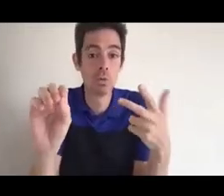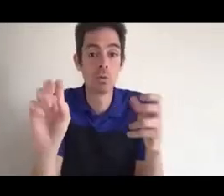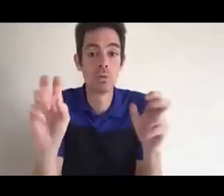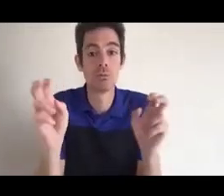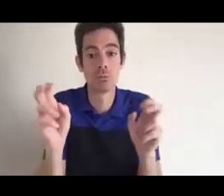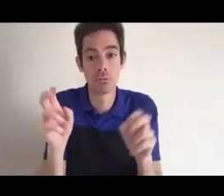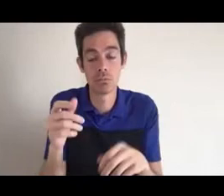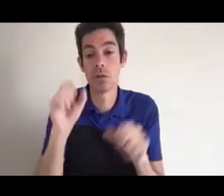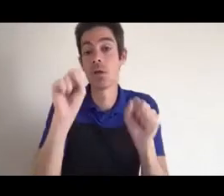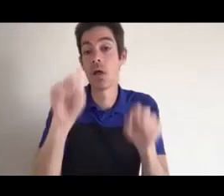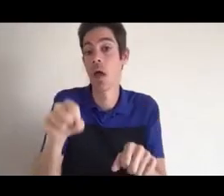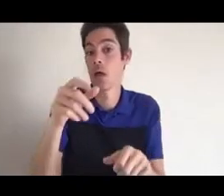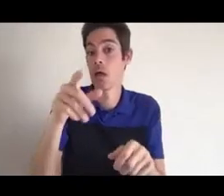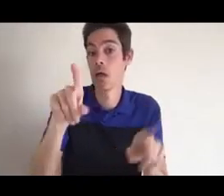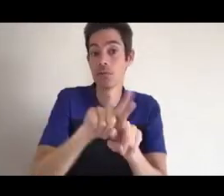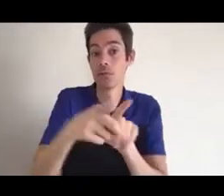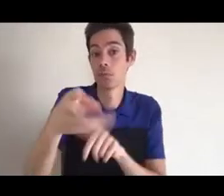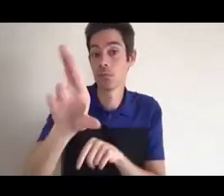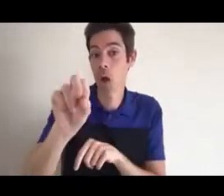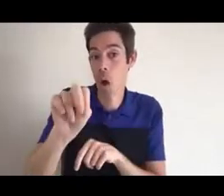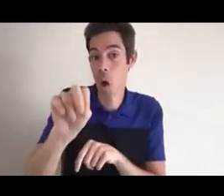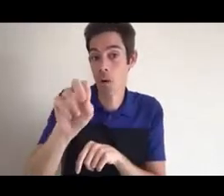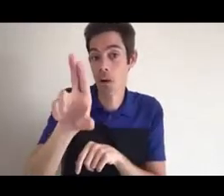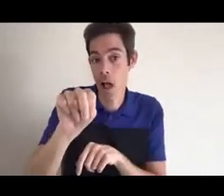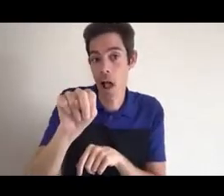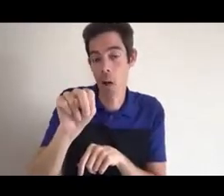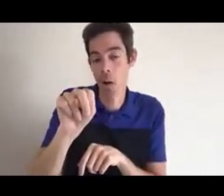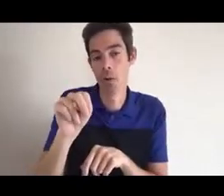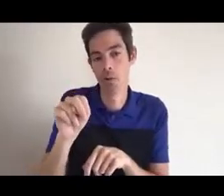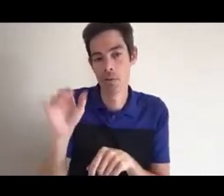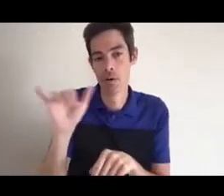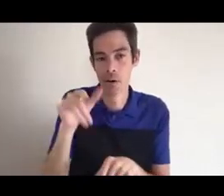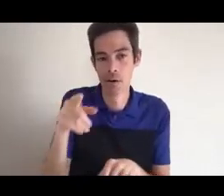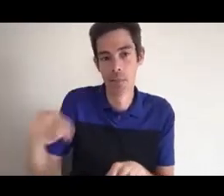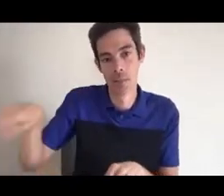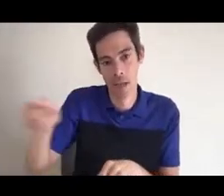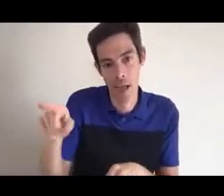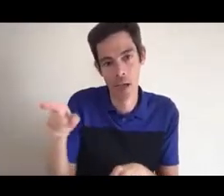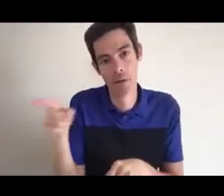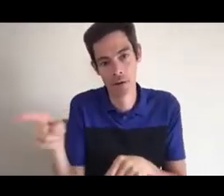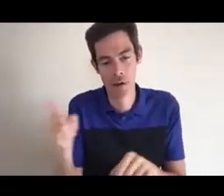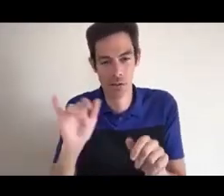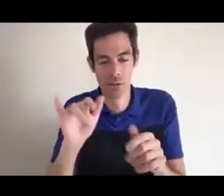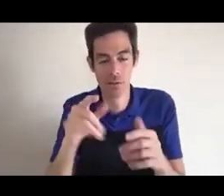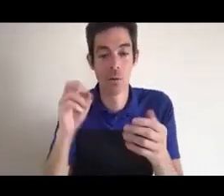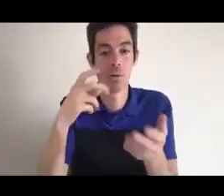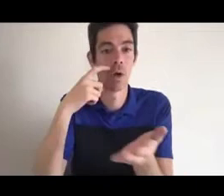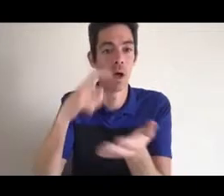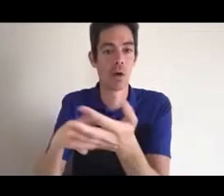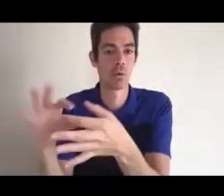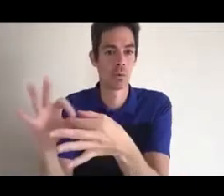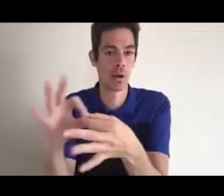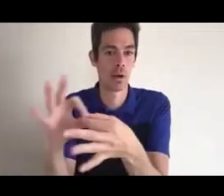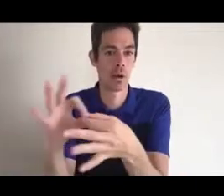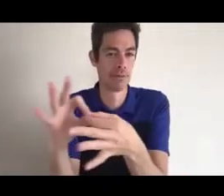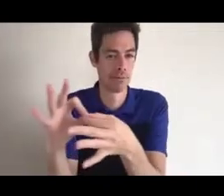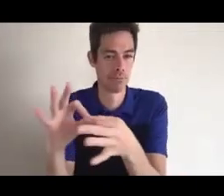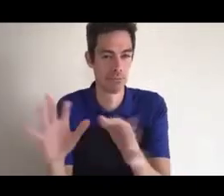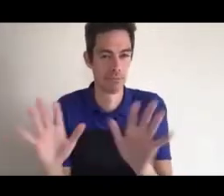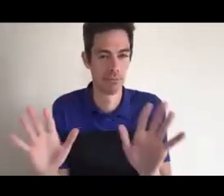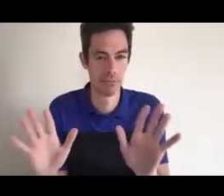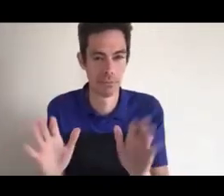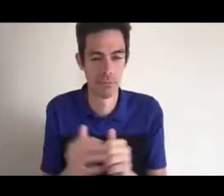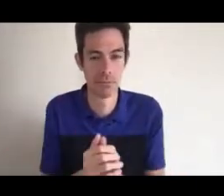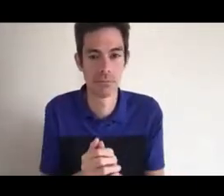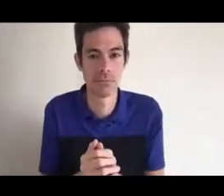at, to. It could be as a pronoun like they or